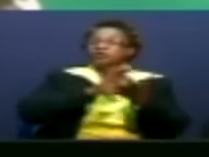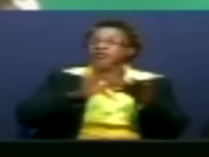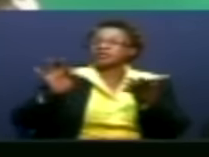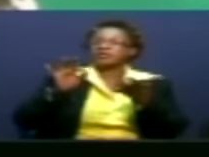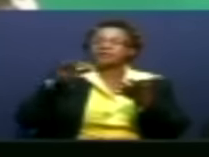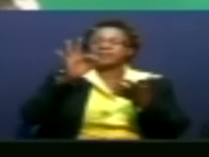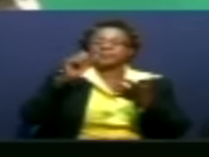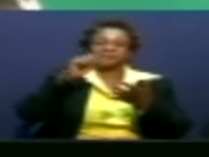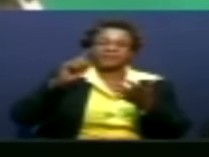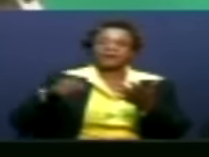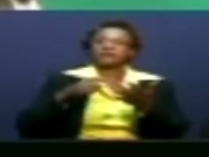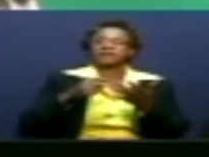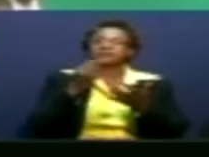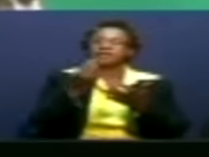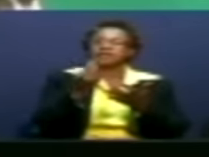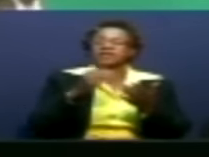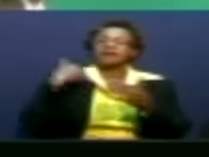pay to the